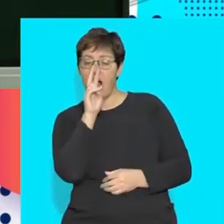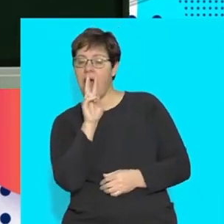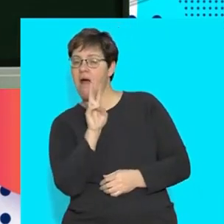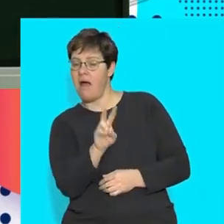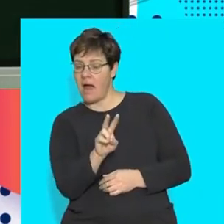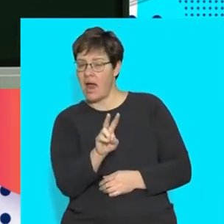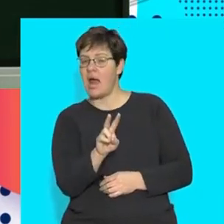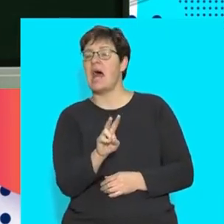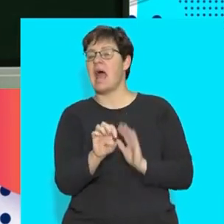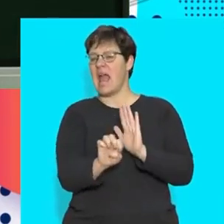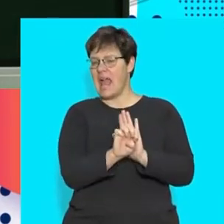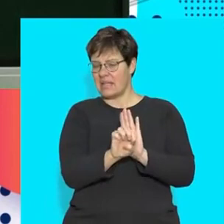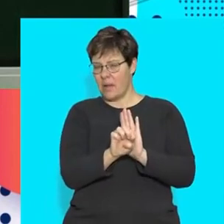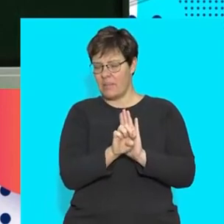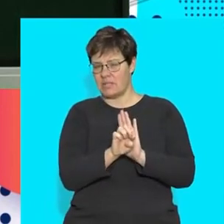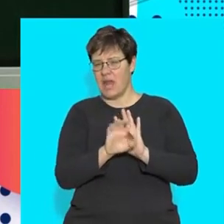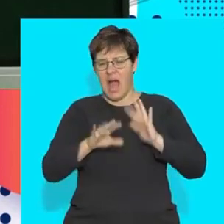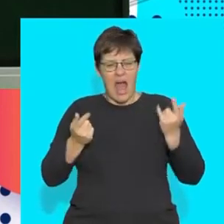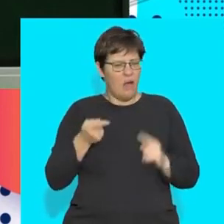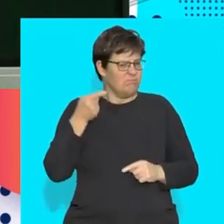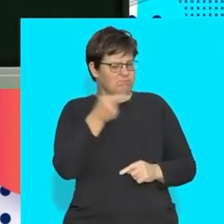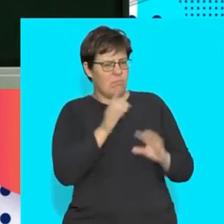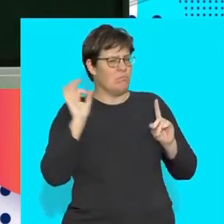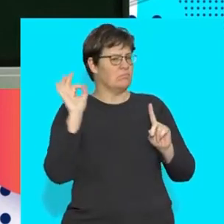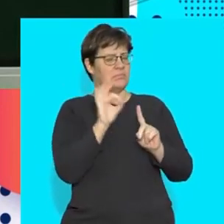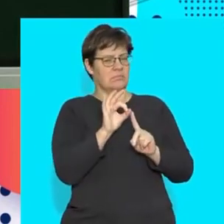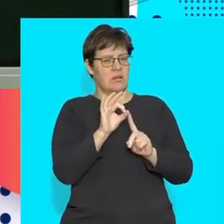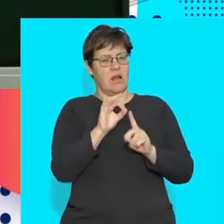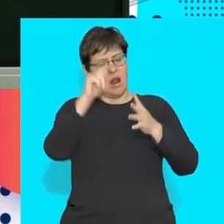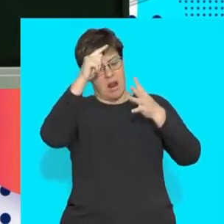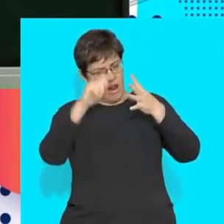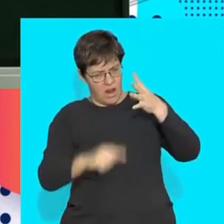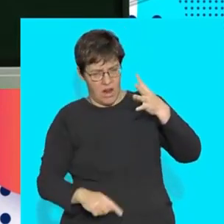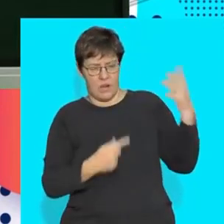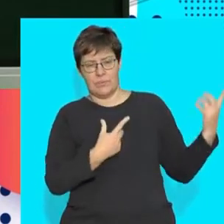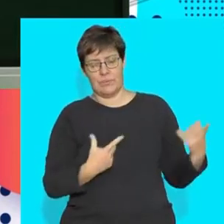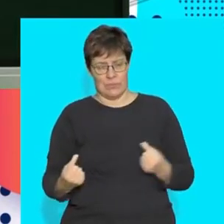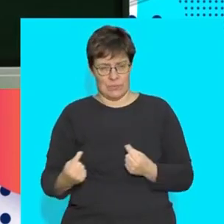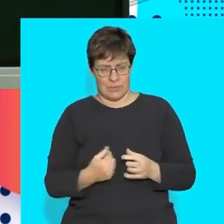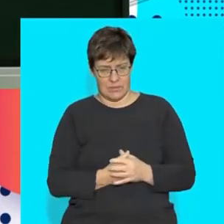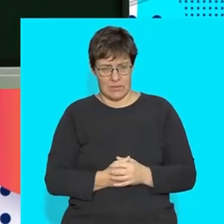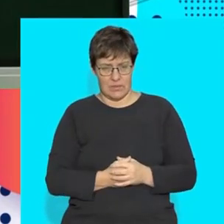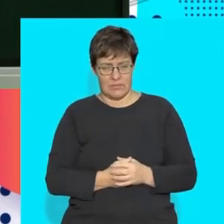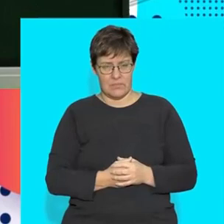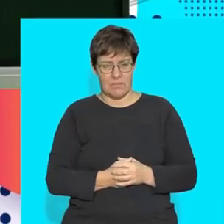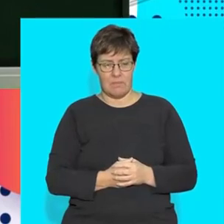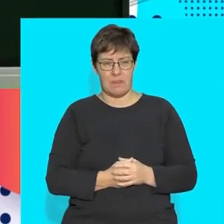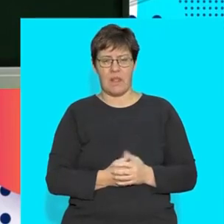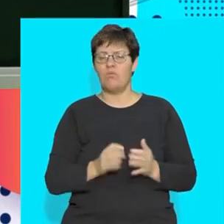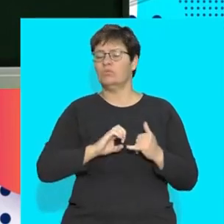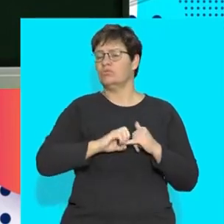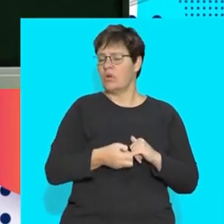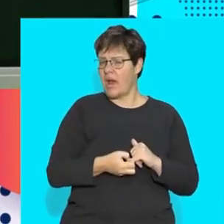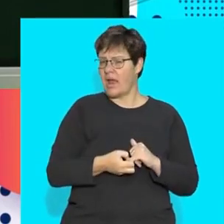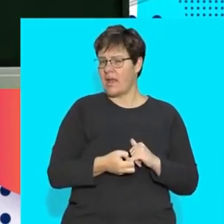break, we're then going to look at some examples of how exactly do we do all of this that we've spoken about so